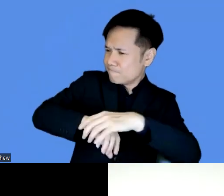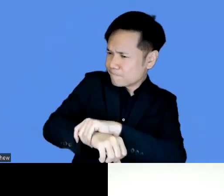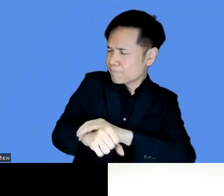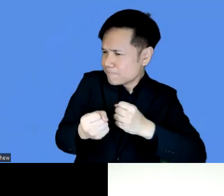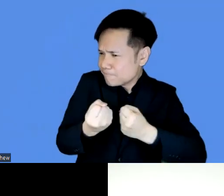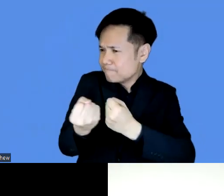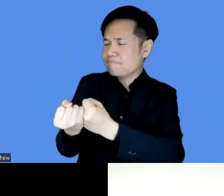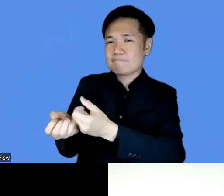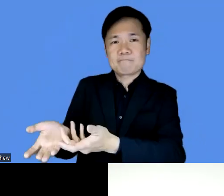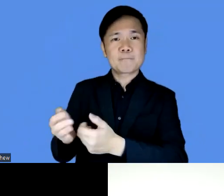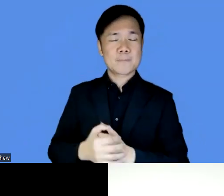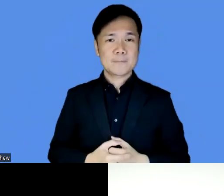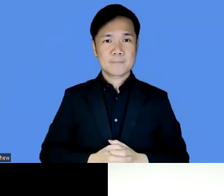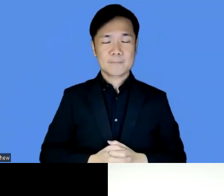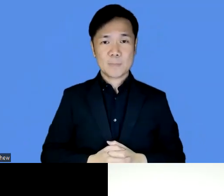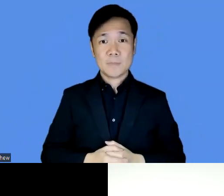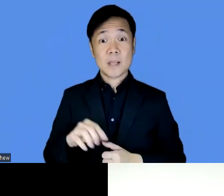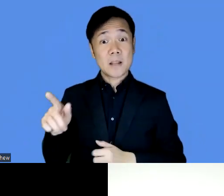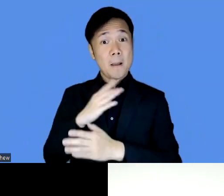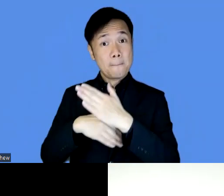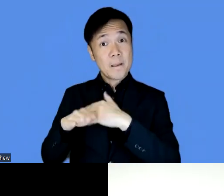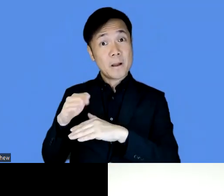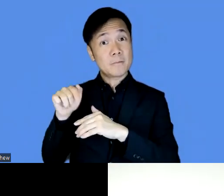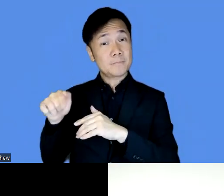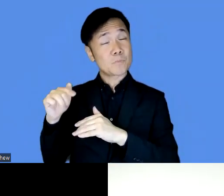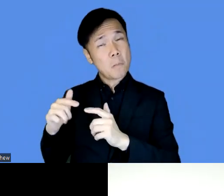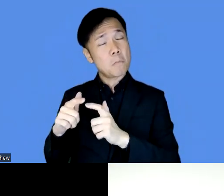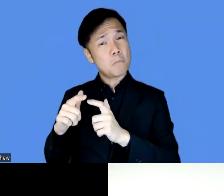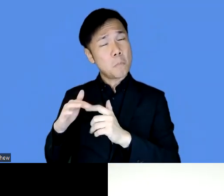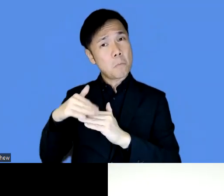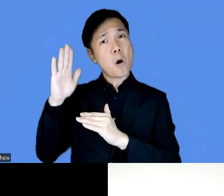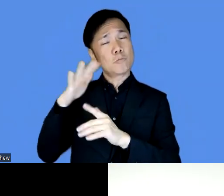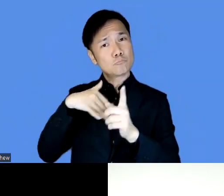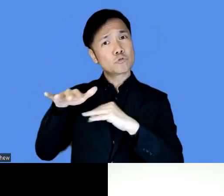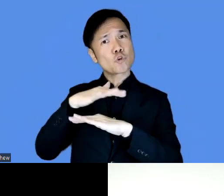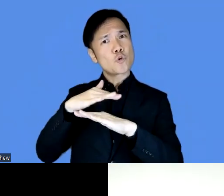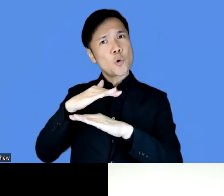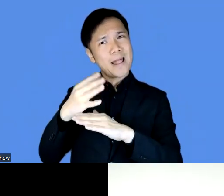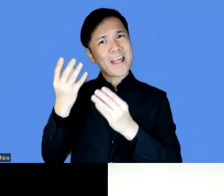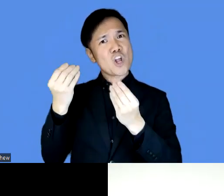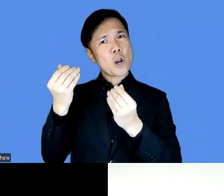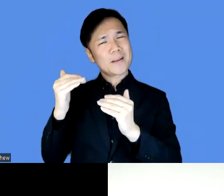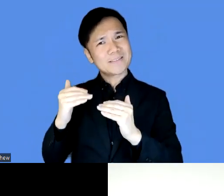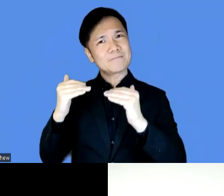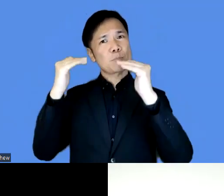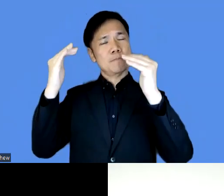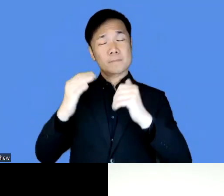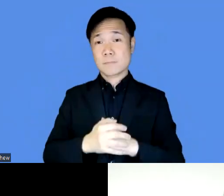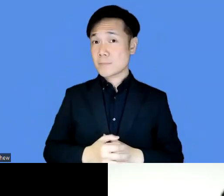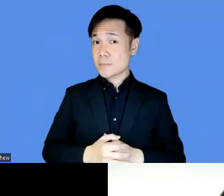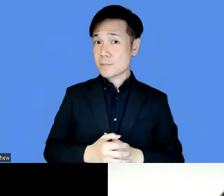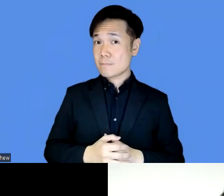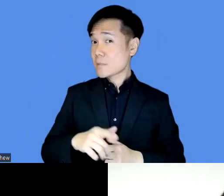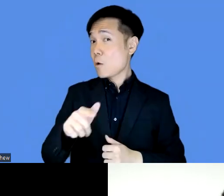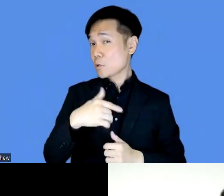So this will help the people with disabilities to better engage in social and economic development activities. We would like to share with you our